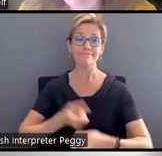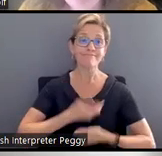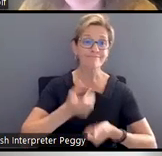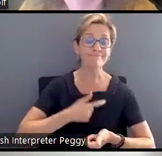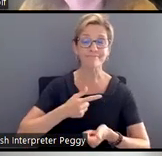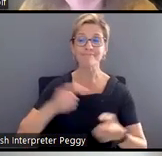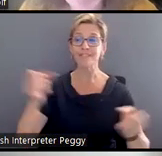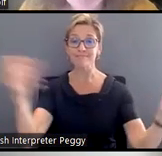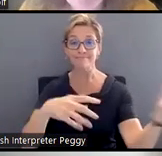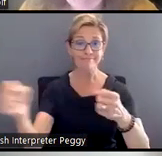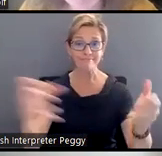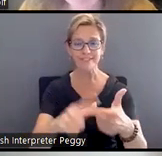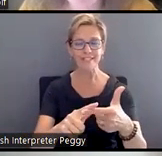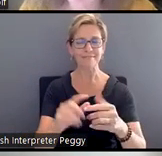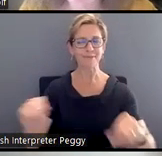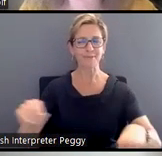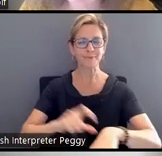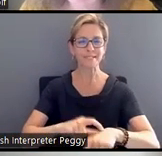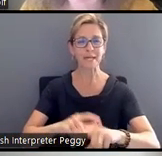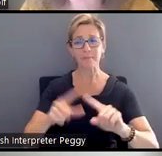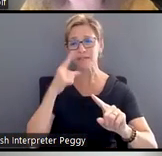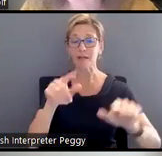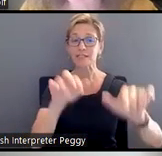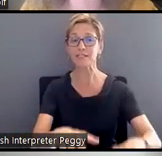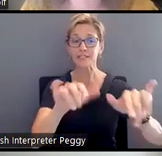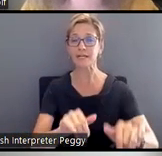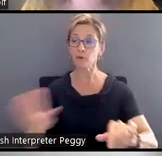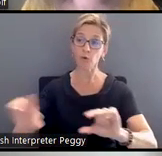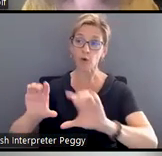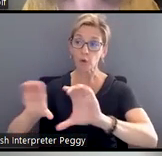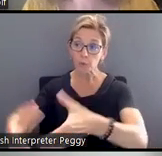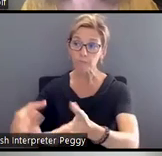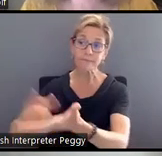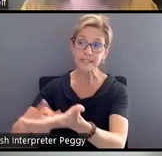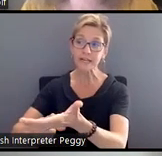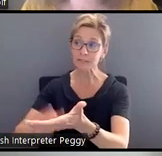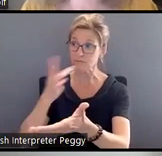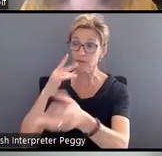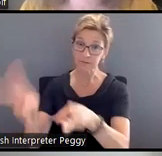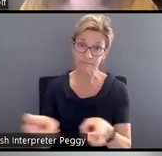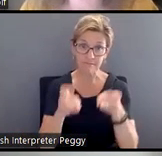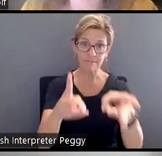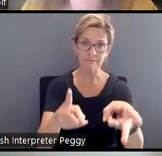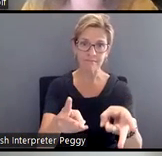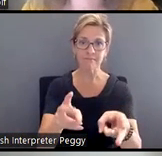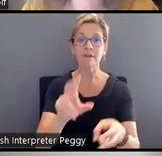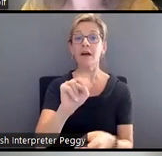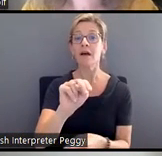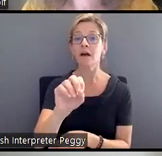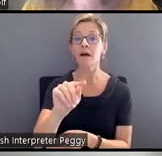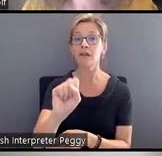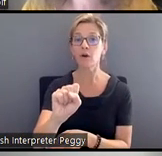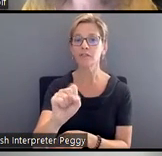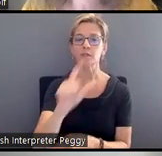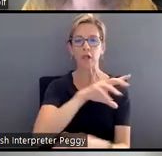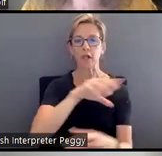notes in the chat about things your group discussed that you would like to share with everybody, those notes will be included in the handouts.